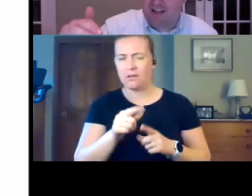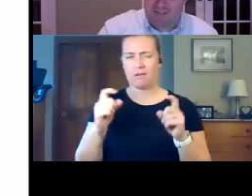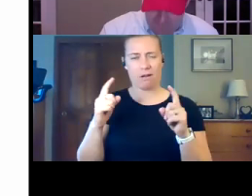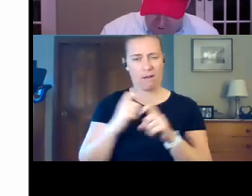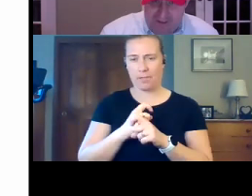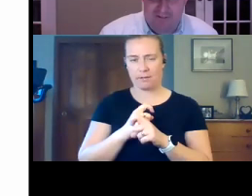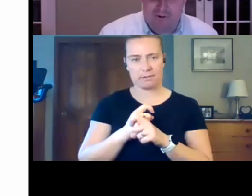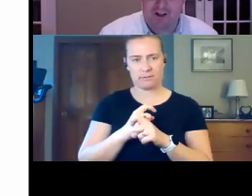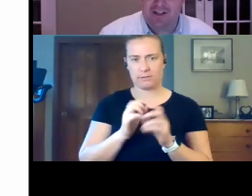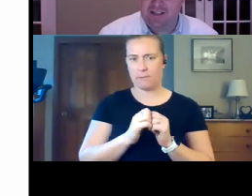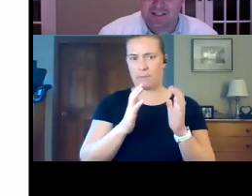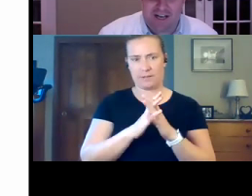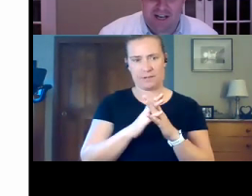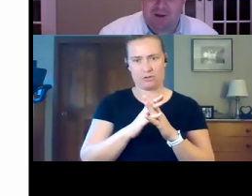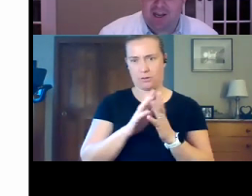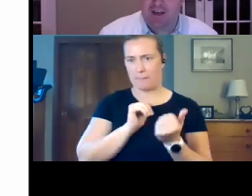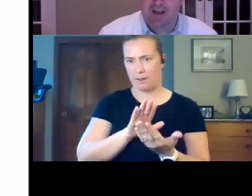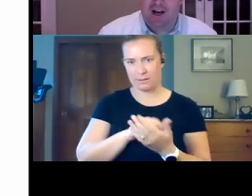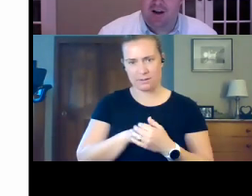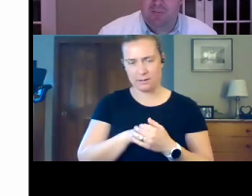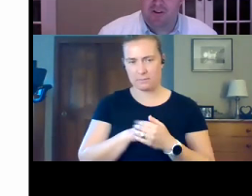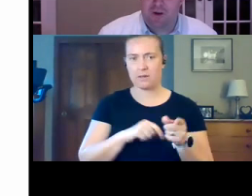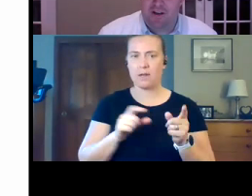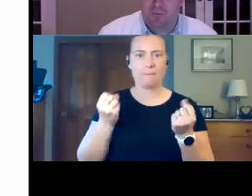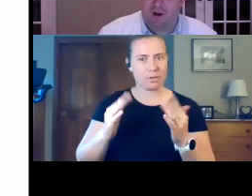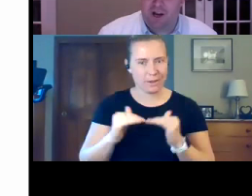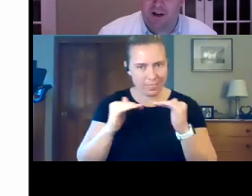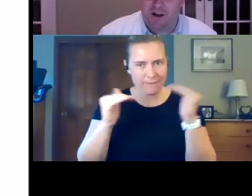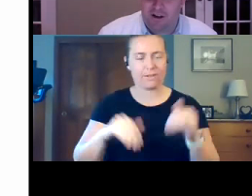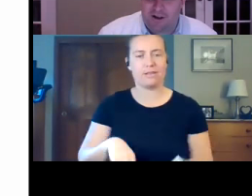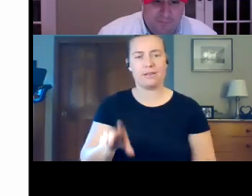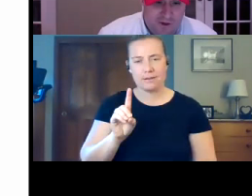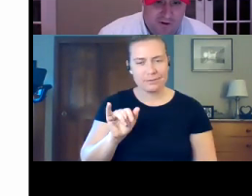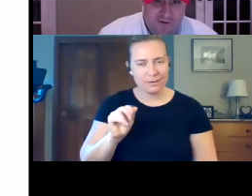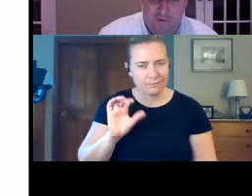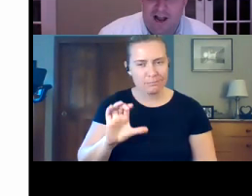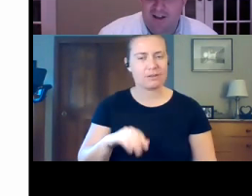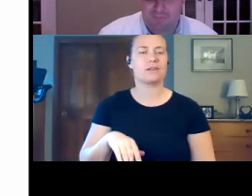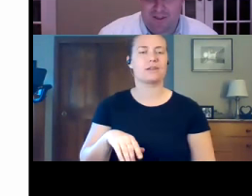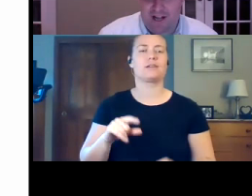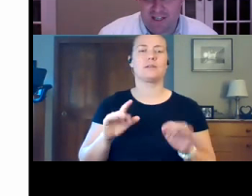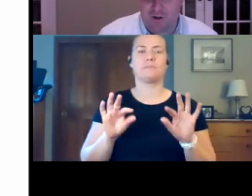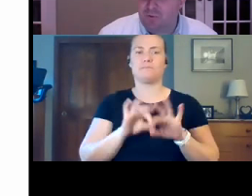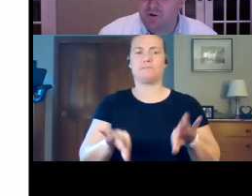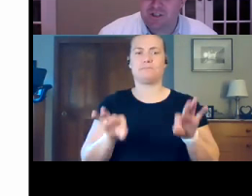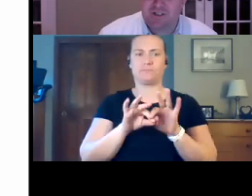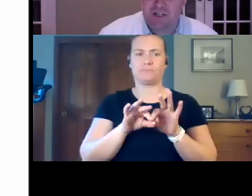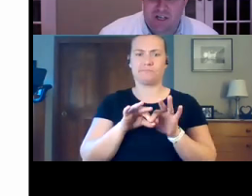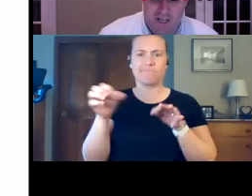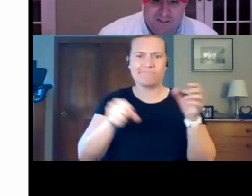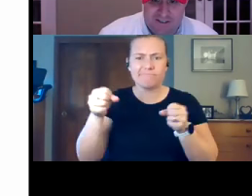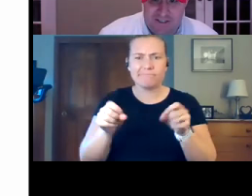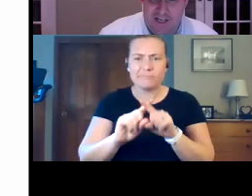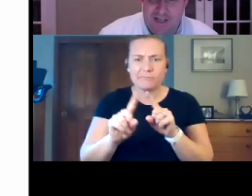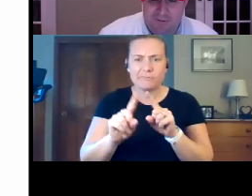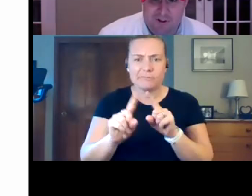Again, this is multi-level, it's dynamic, and so we need to bring a variety of methodological approaches